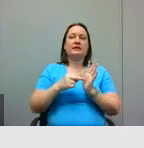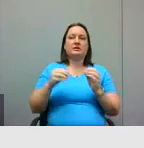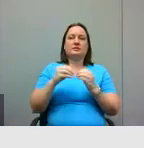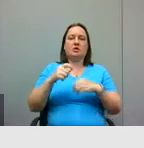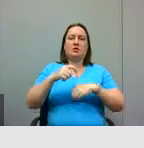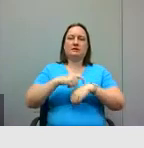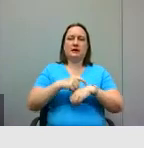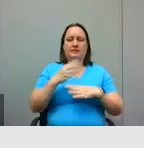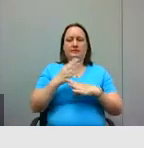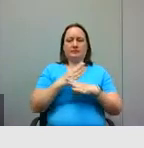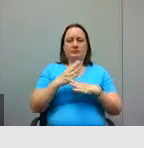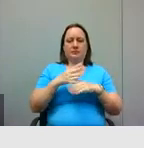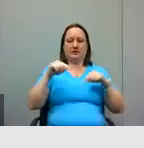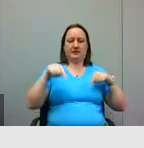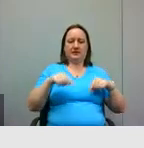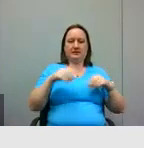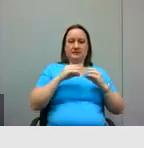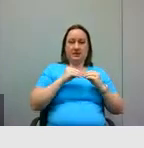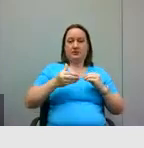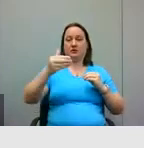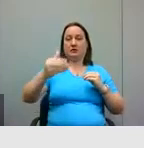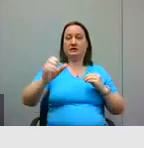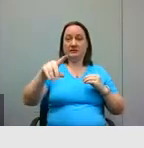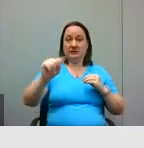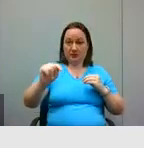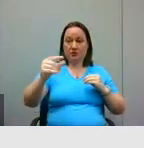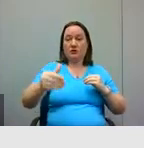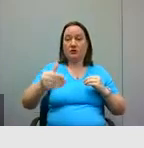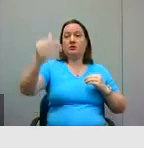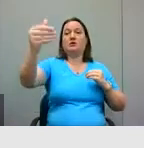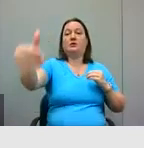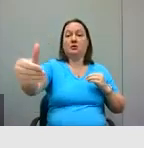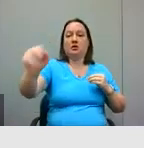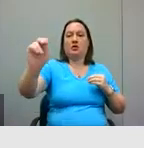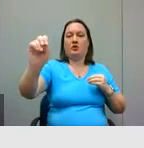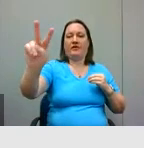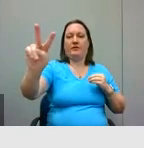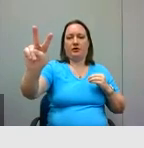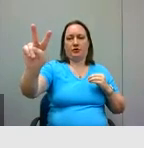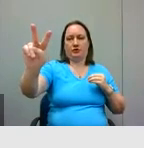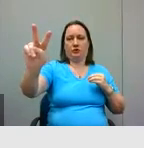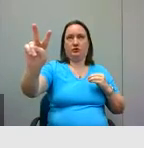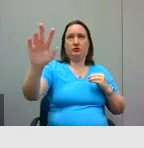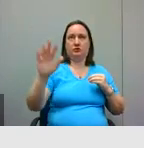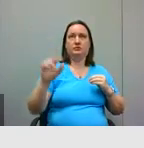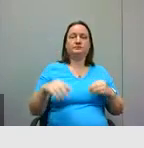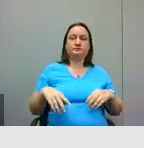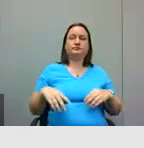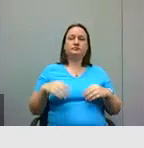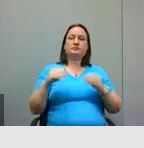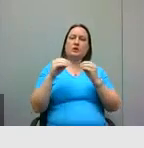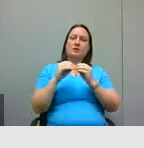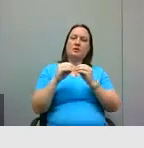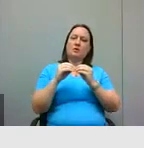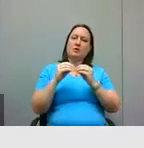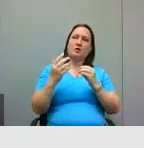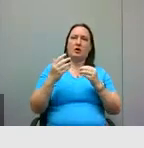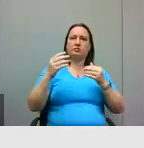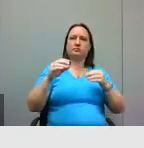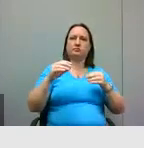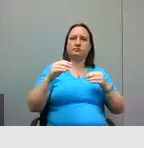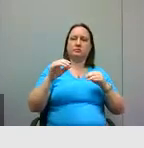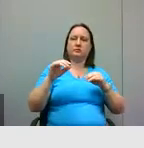time between this meeting to September and then September to November. Yeah. It more evenly spaces